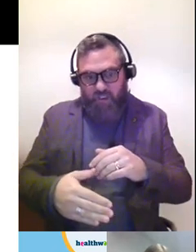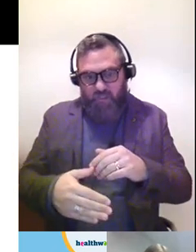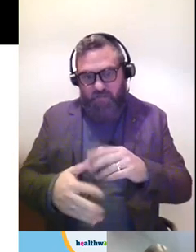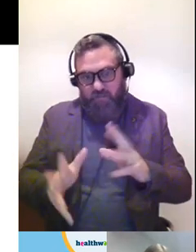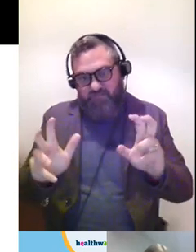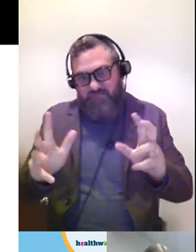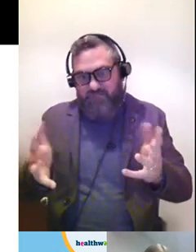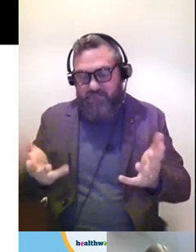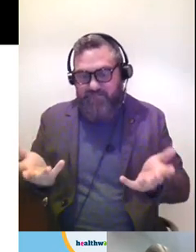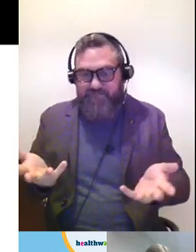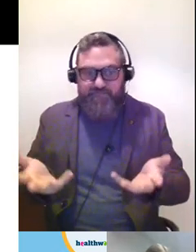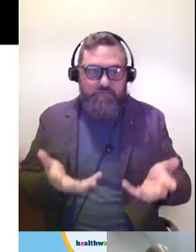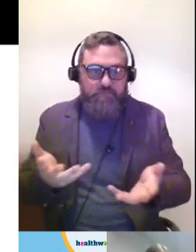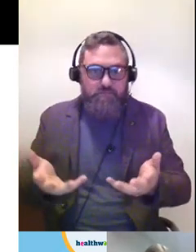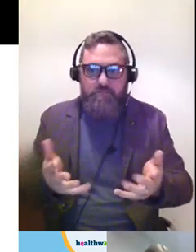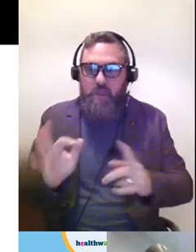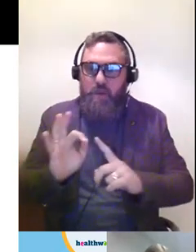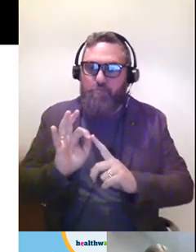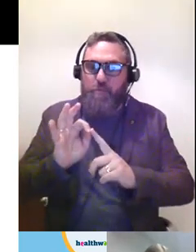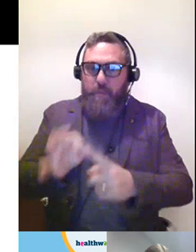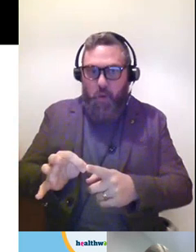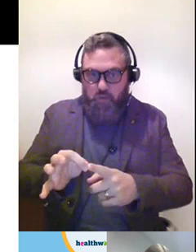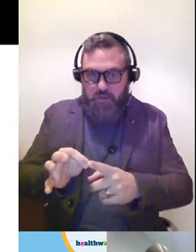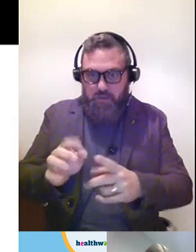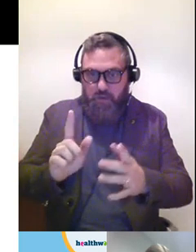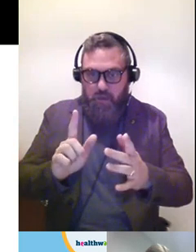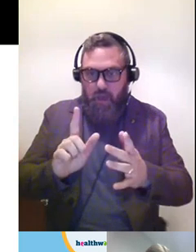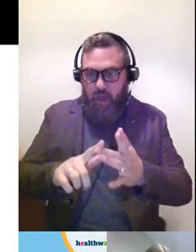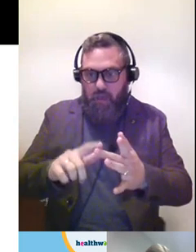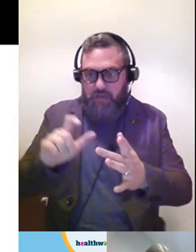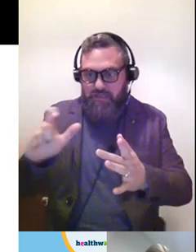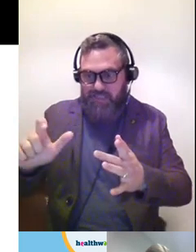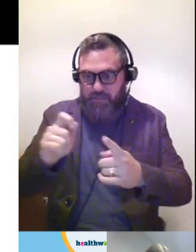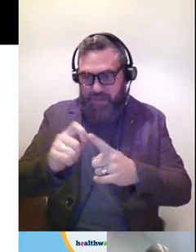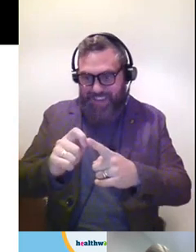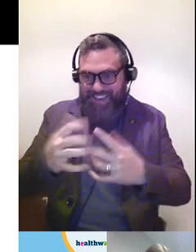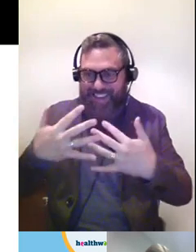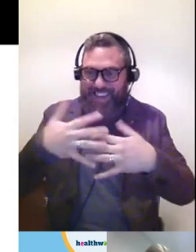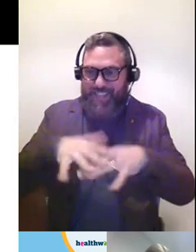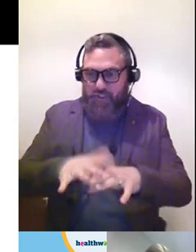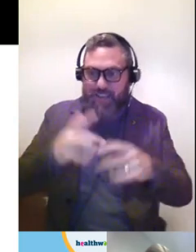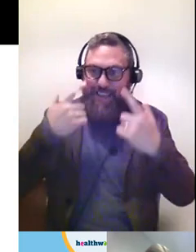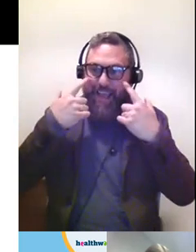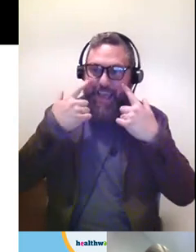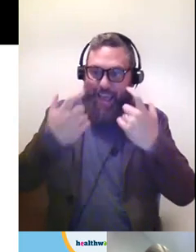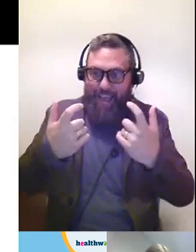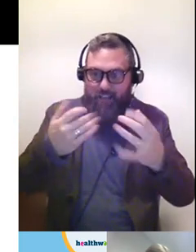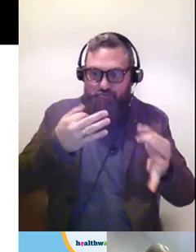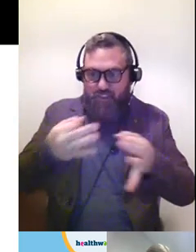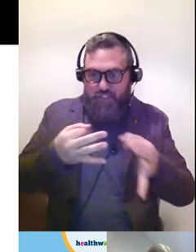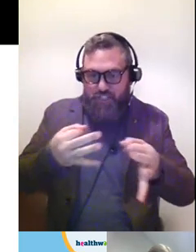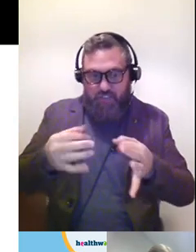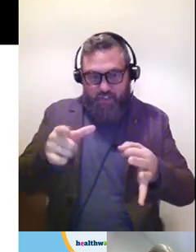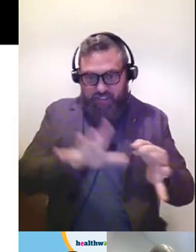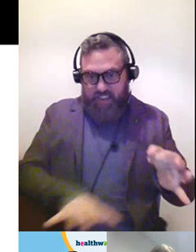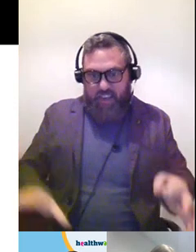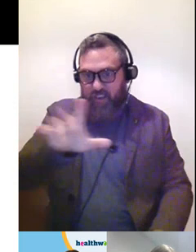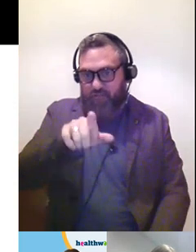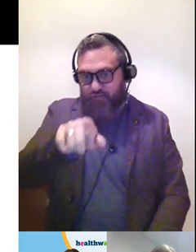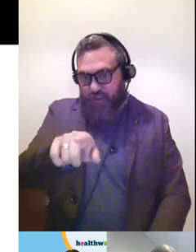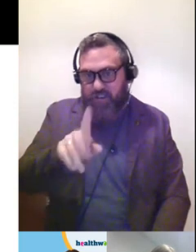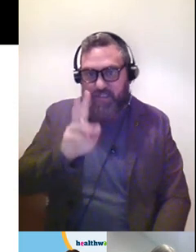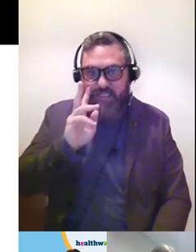the proposed integrated care strategy for this geographical area. So as you can see on